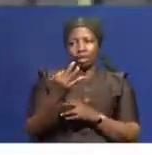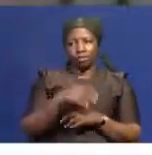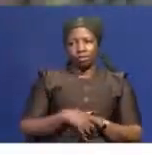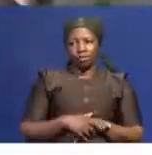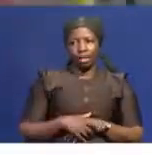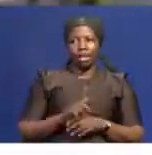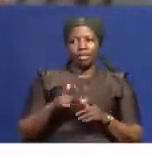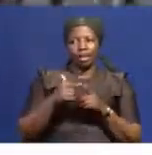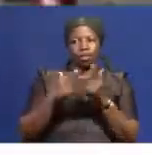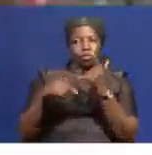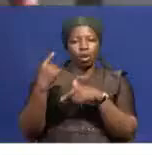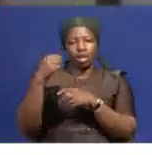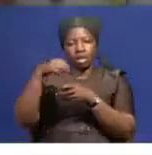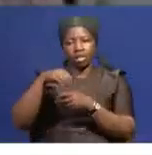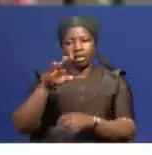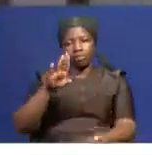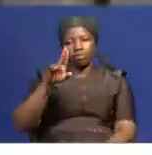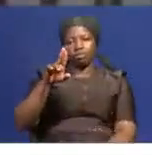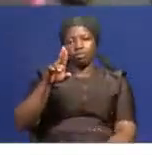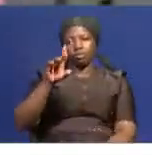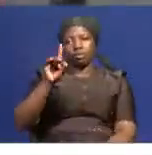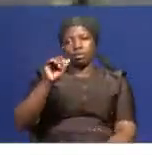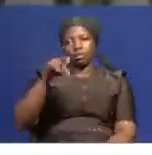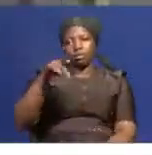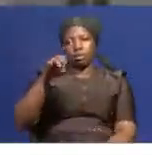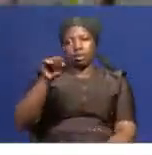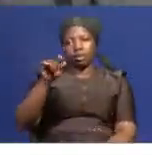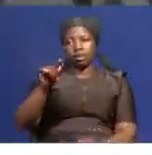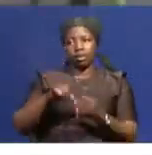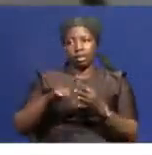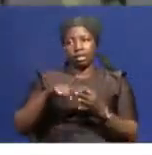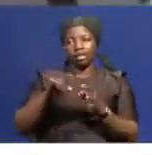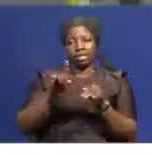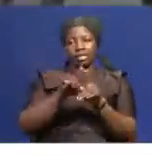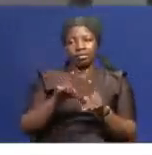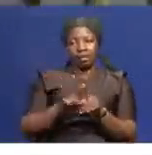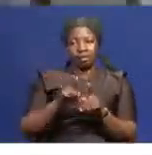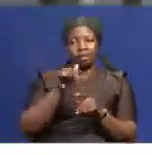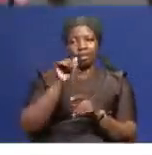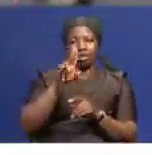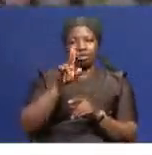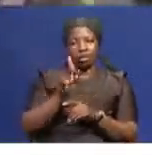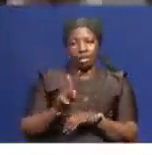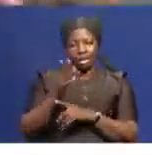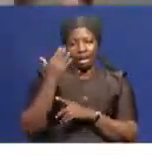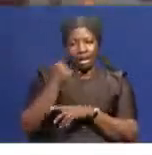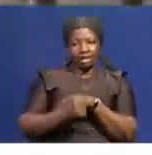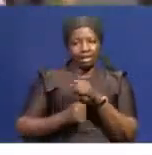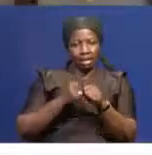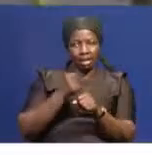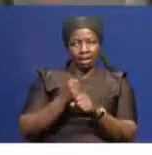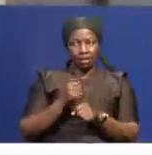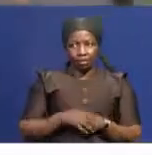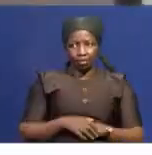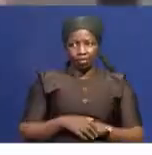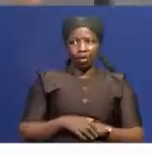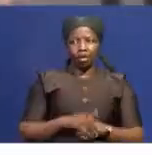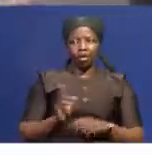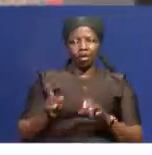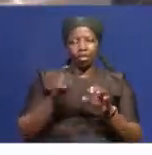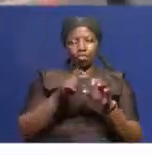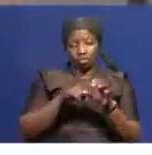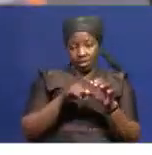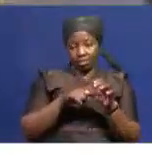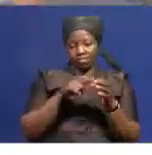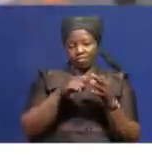Budapest and victory in the Tokyo Marathon last year. Wanjiru also finished 2nd in Berlin in 2022 on her debut. Joining them on